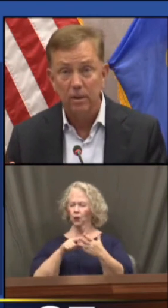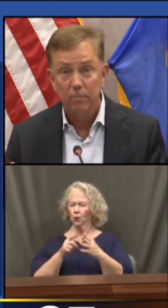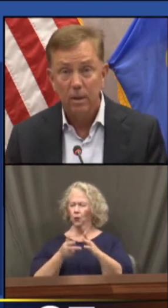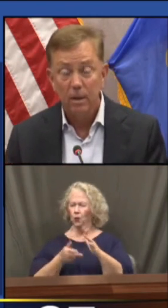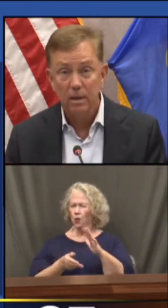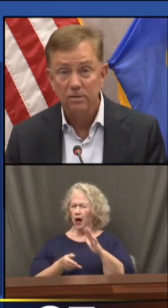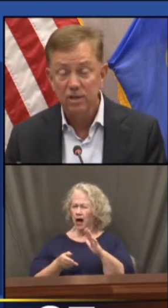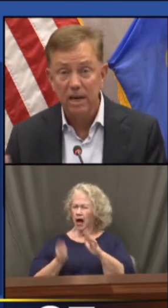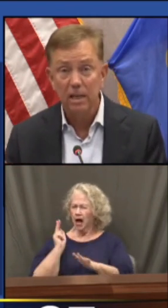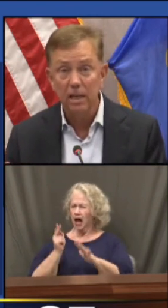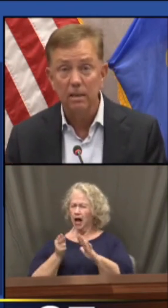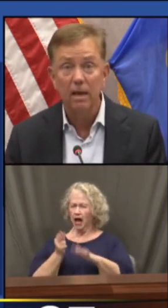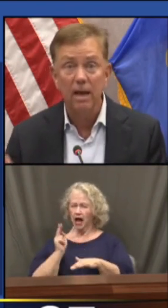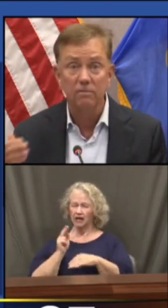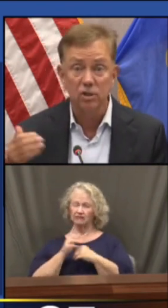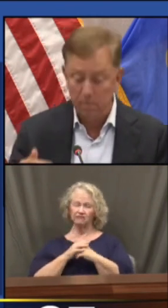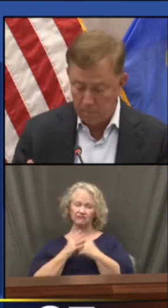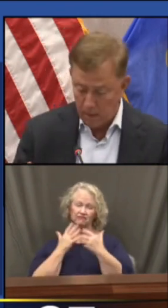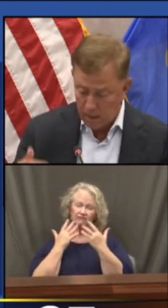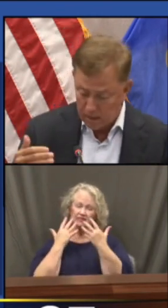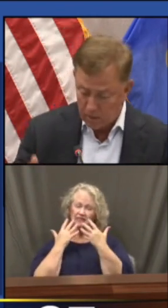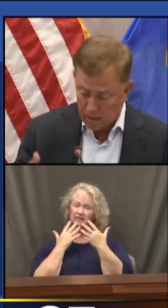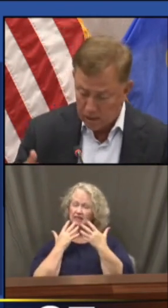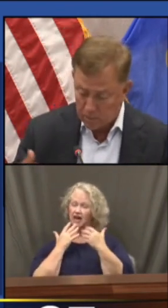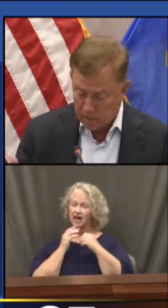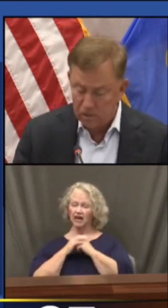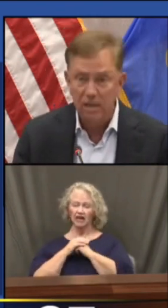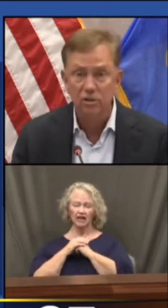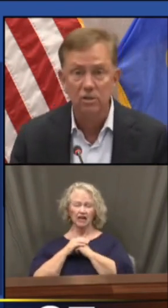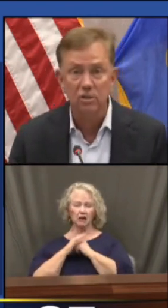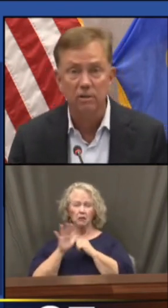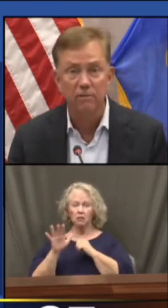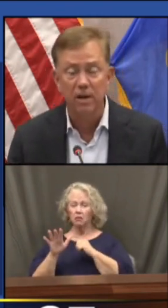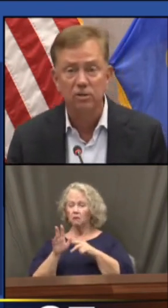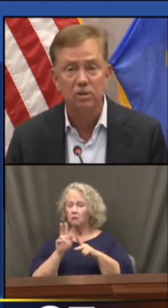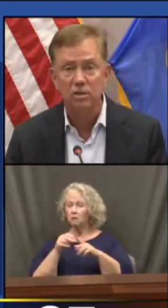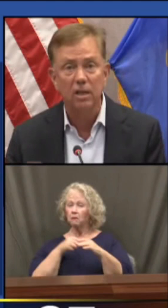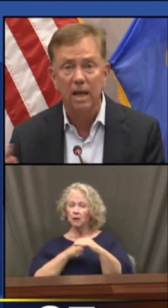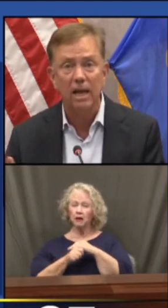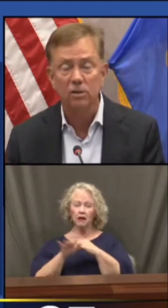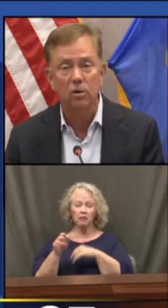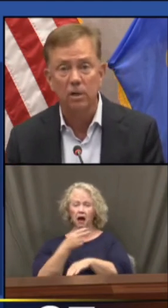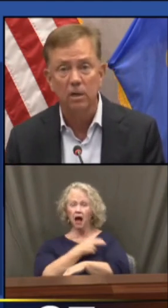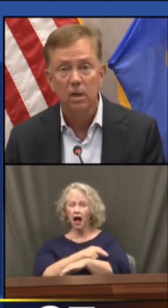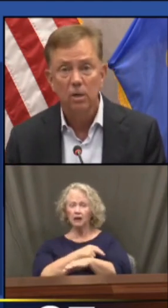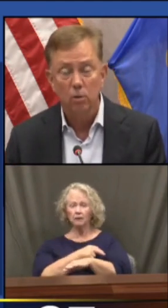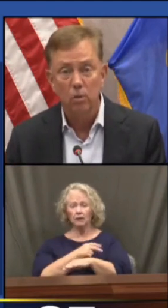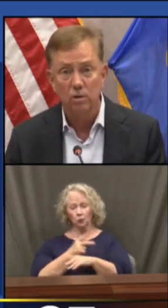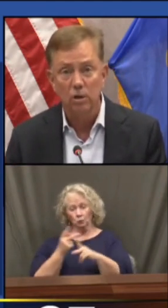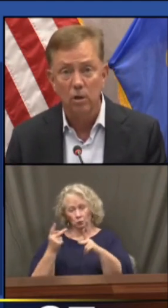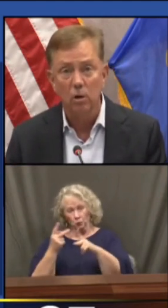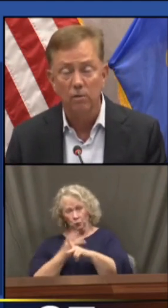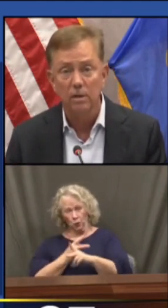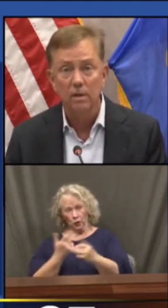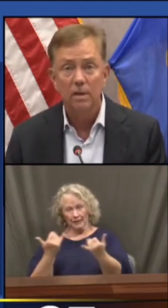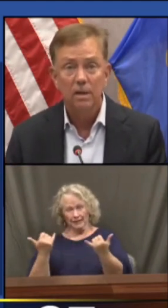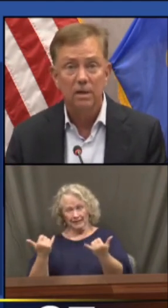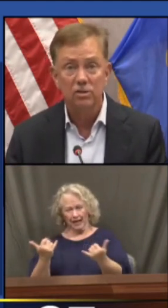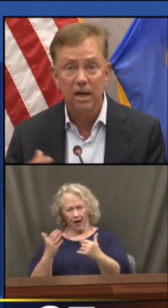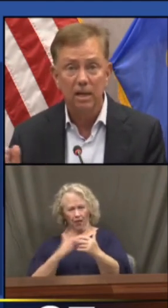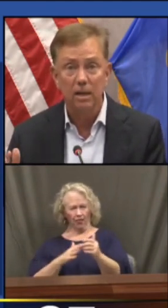infected. Sadly, they have some higher hospitalizations and infections than they had during the worst of the